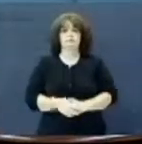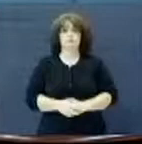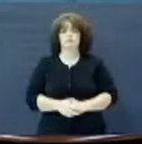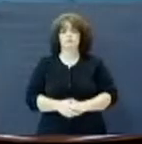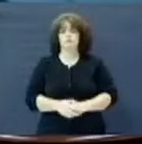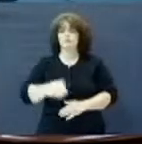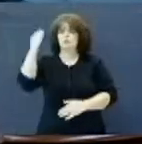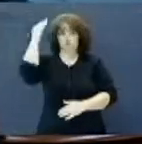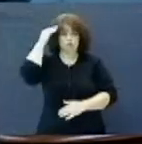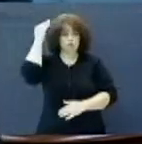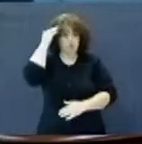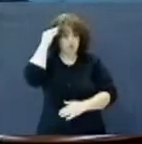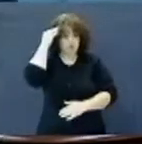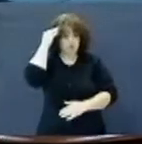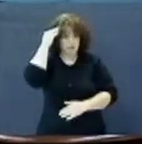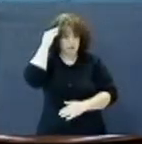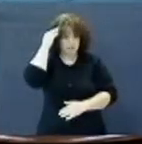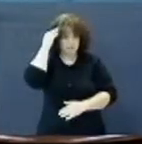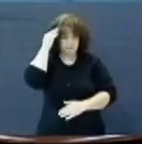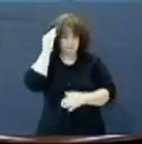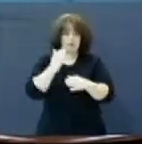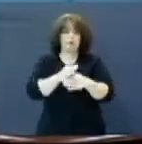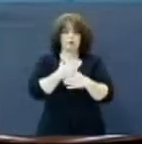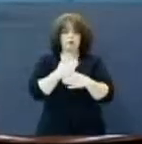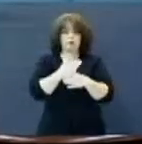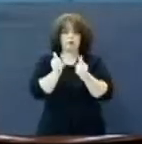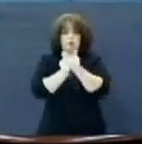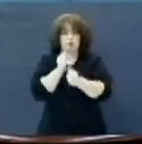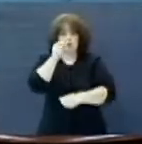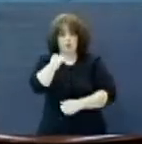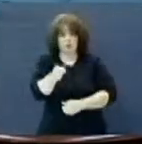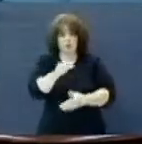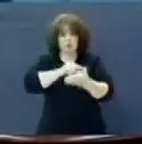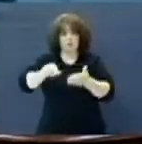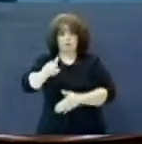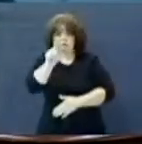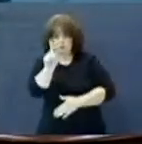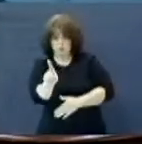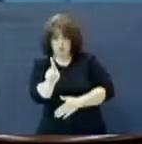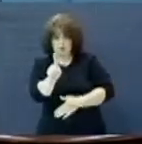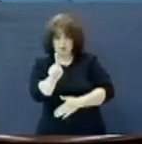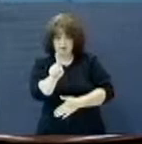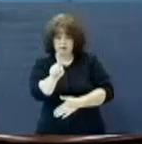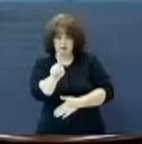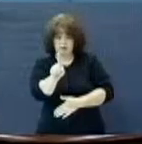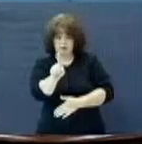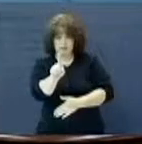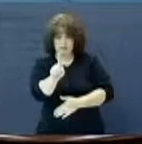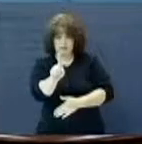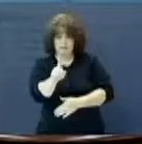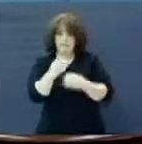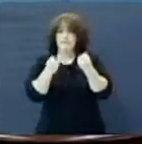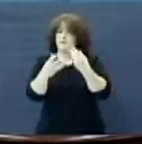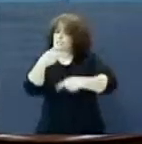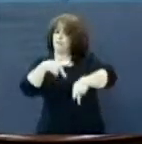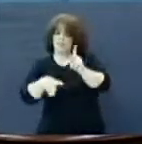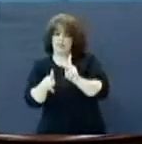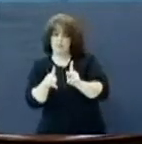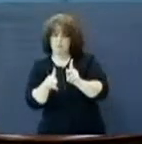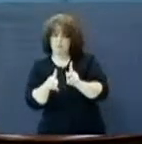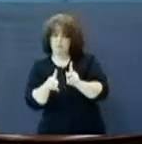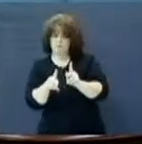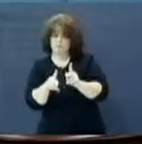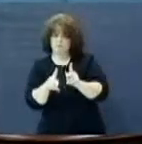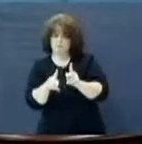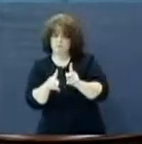Just so you know, I want to share this with you. Verse 1, actually, a lot of people misinterpret verse